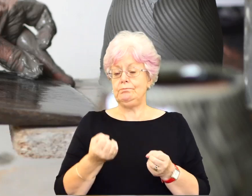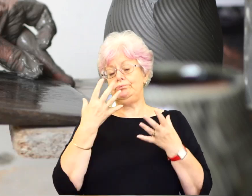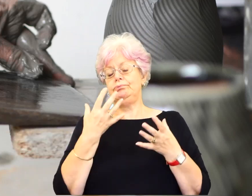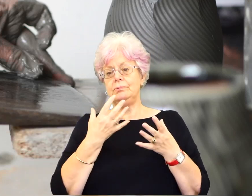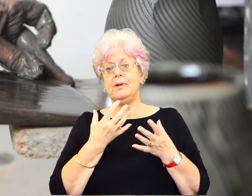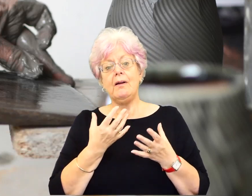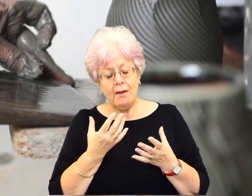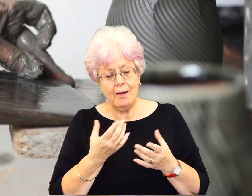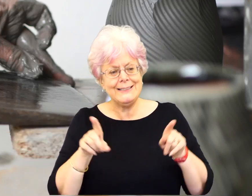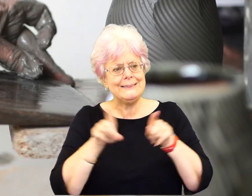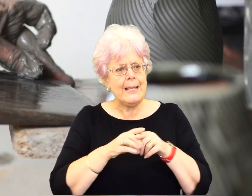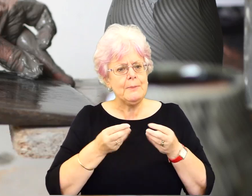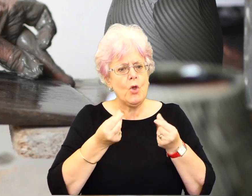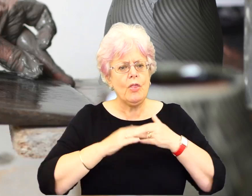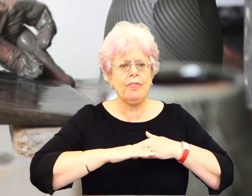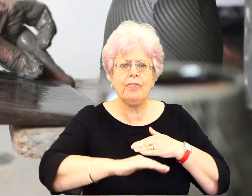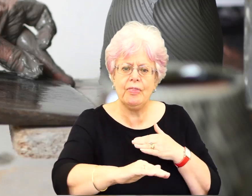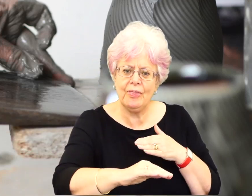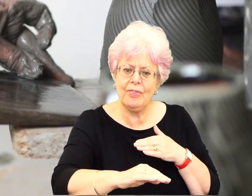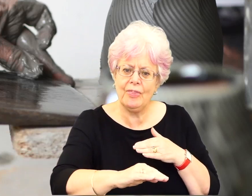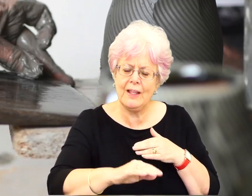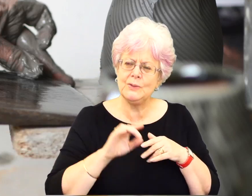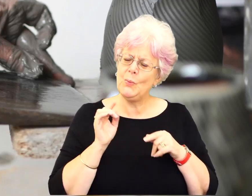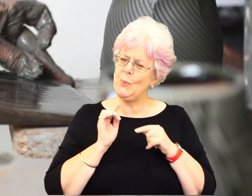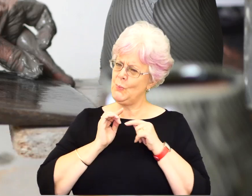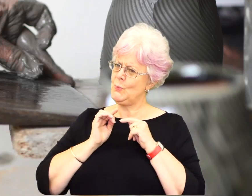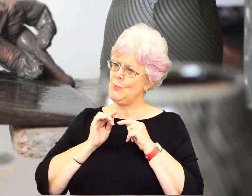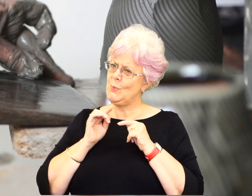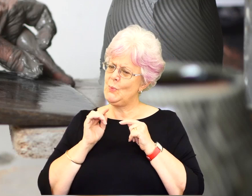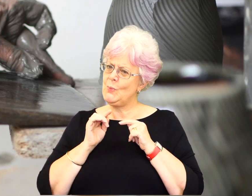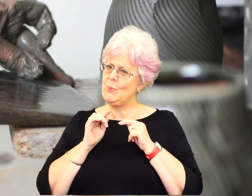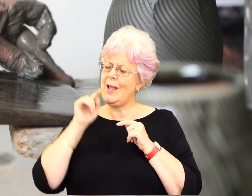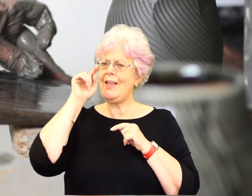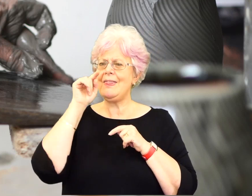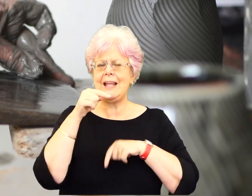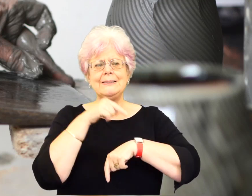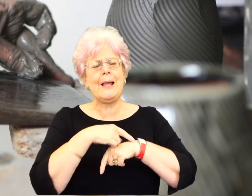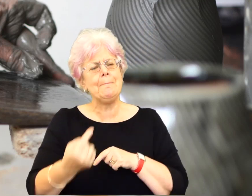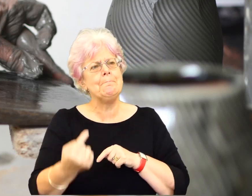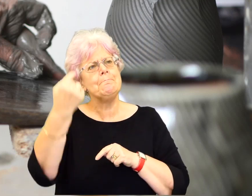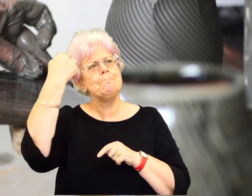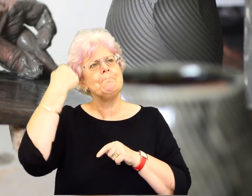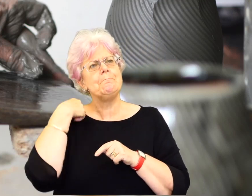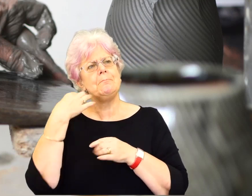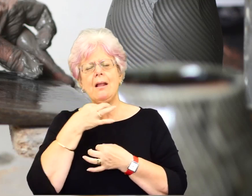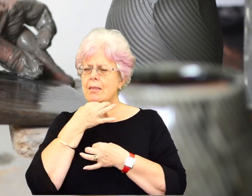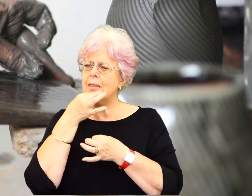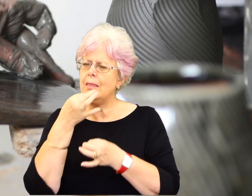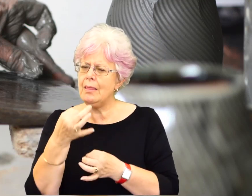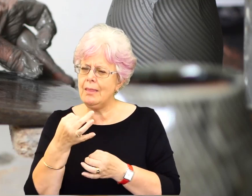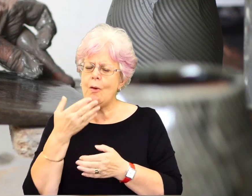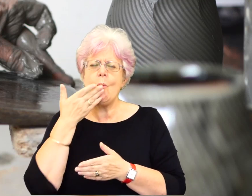colour exactly as the soil. So I think in some ways that resonance, that kind of being drawn to